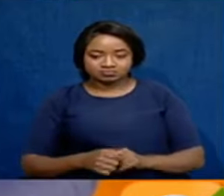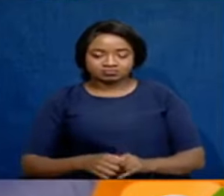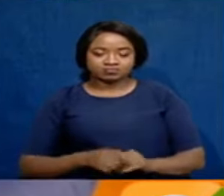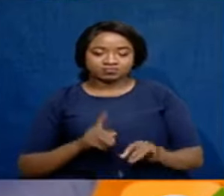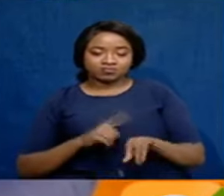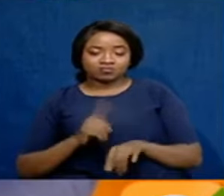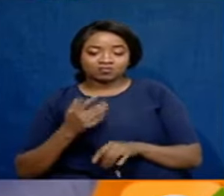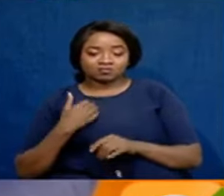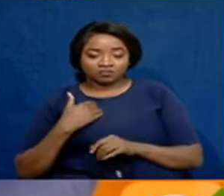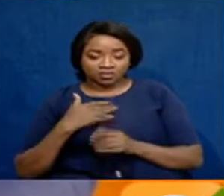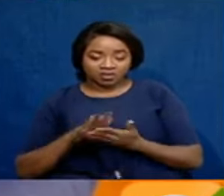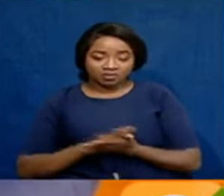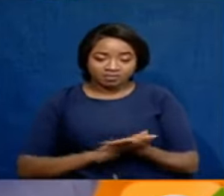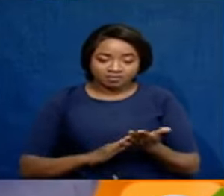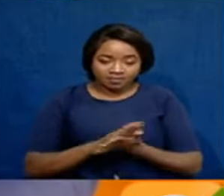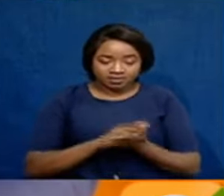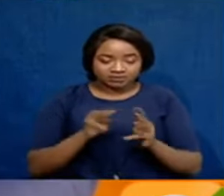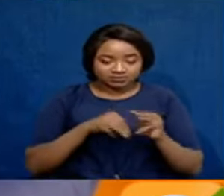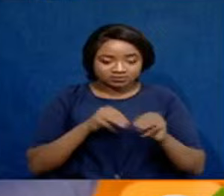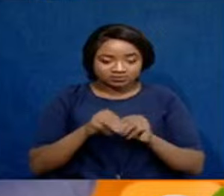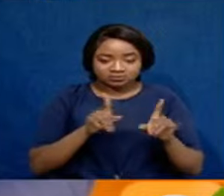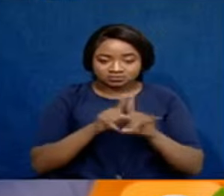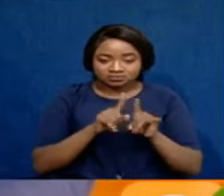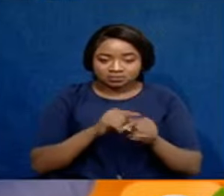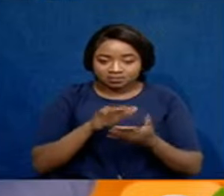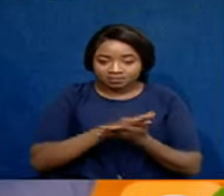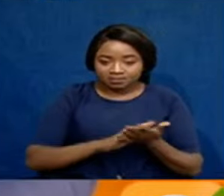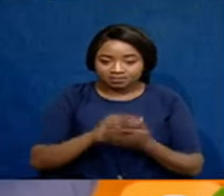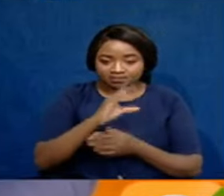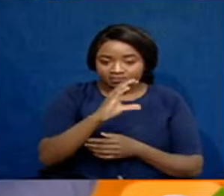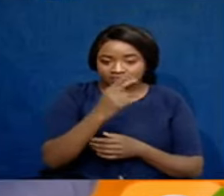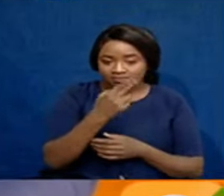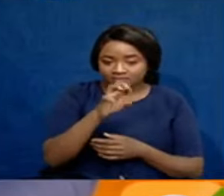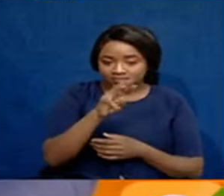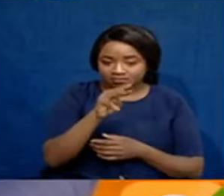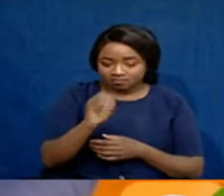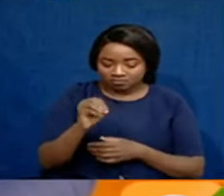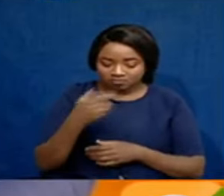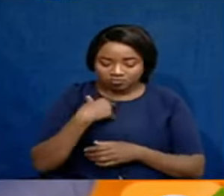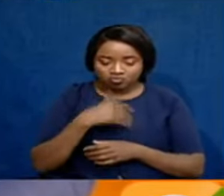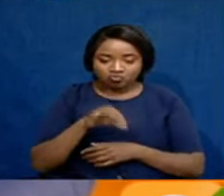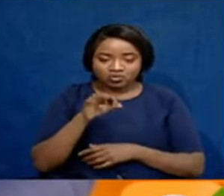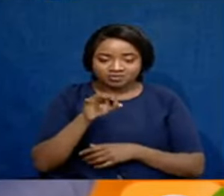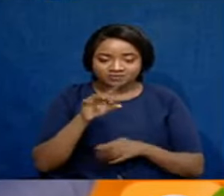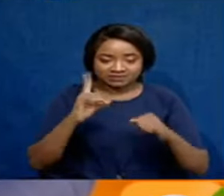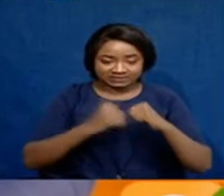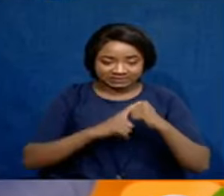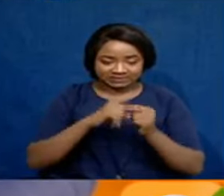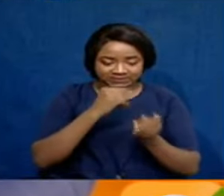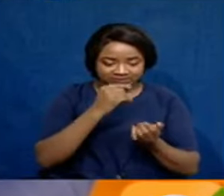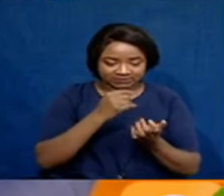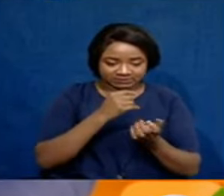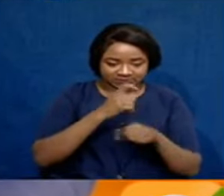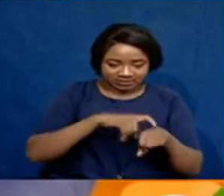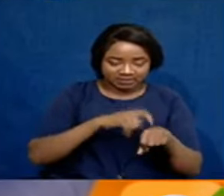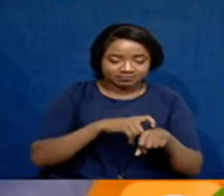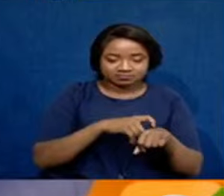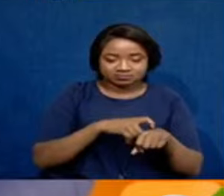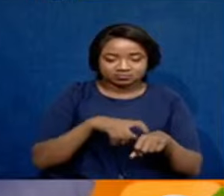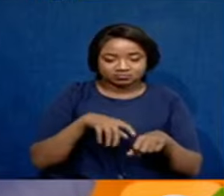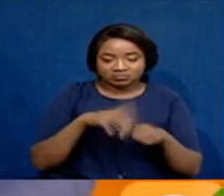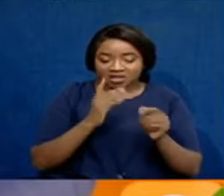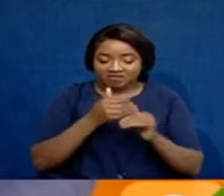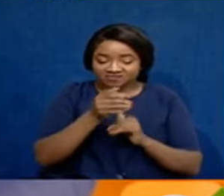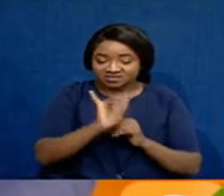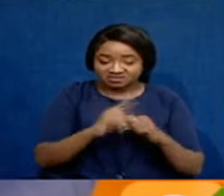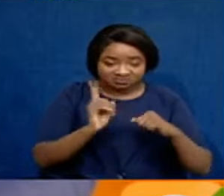management, basic chemotherapy, then you are only being entitled to six sessions at 25,000. So once that was done, then you're left alone. At